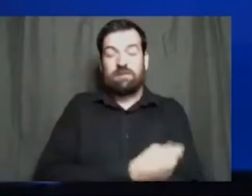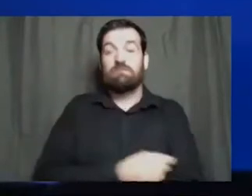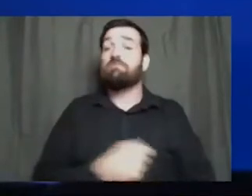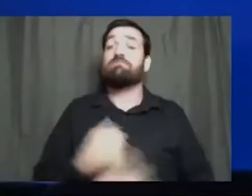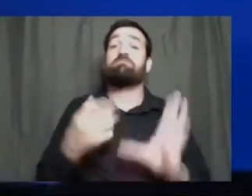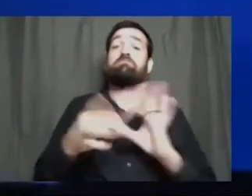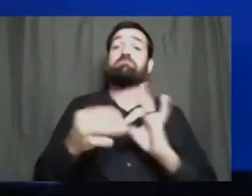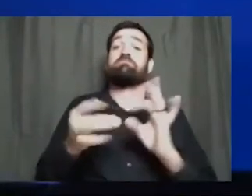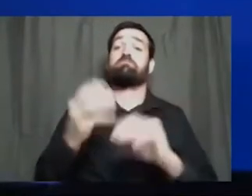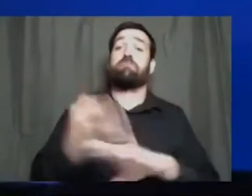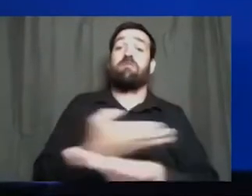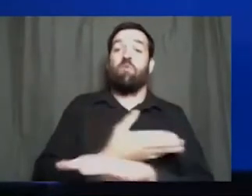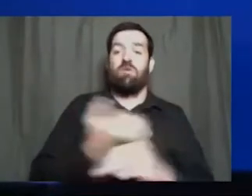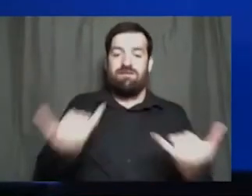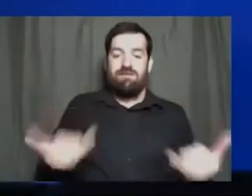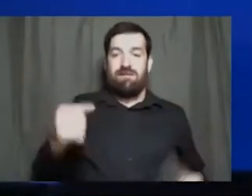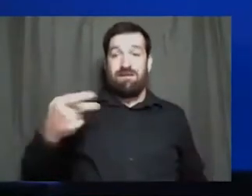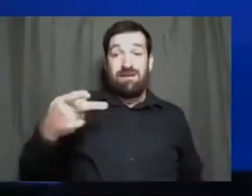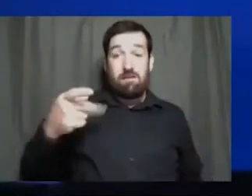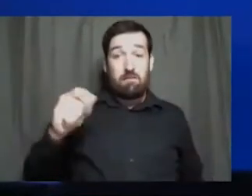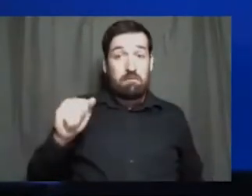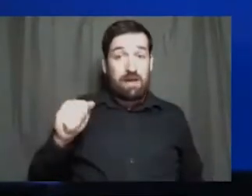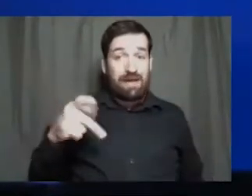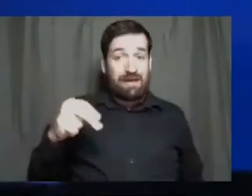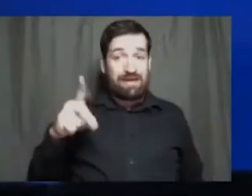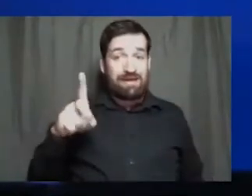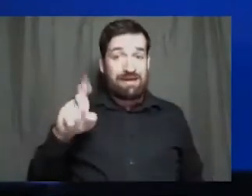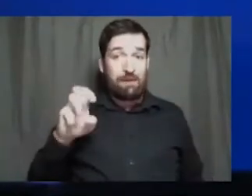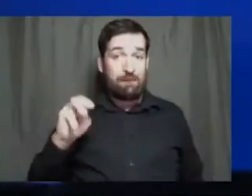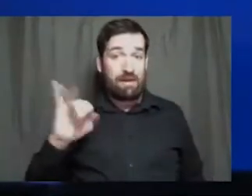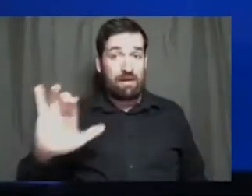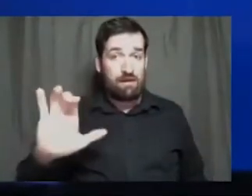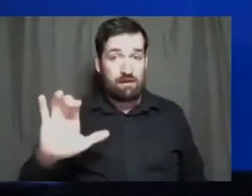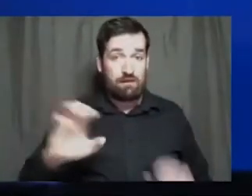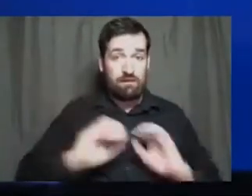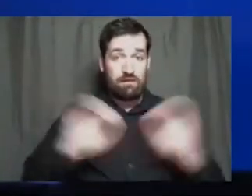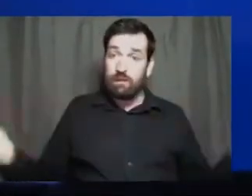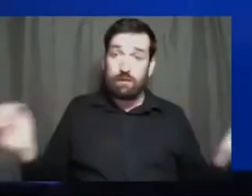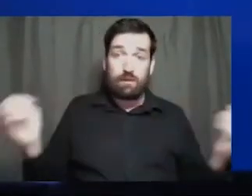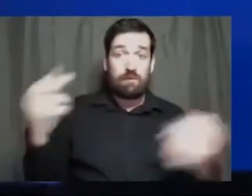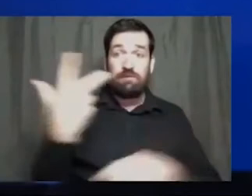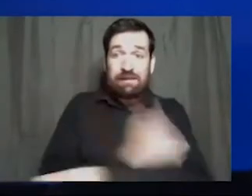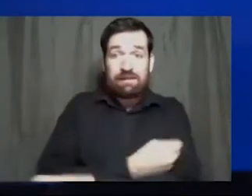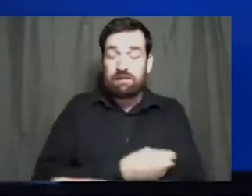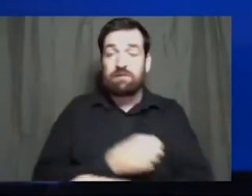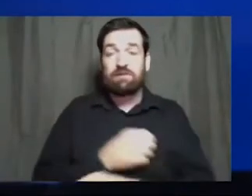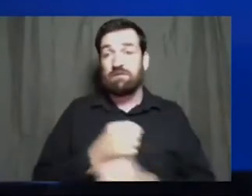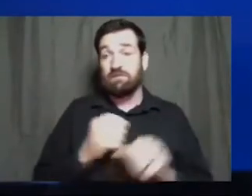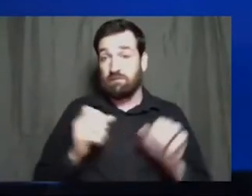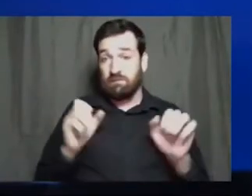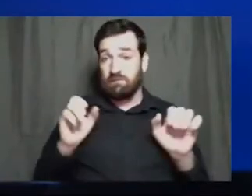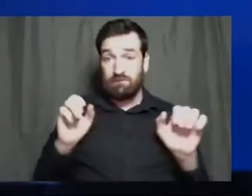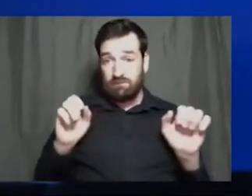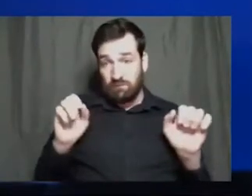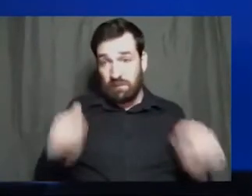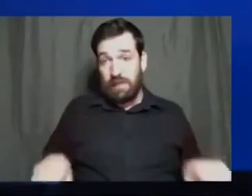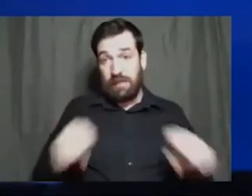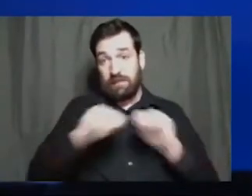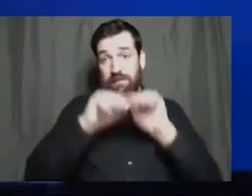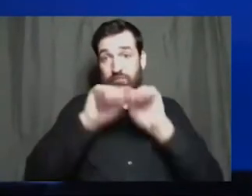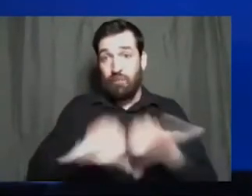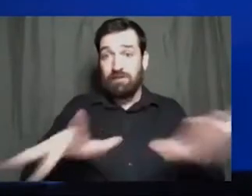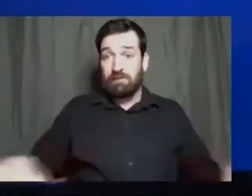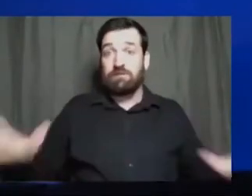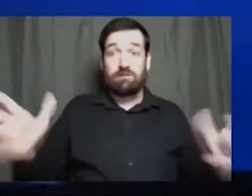of the unvaccinated. What we're seeing is that all of us can spread the disease, those who are unvaccinated